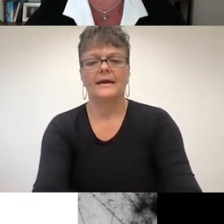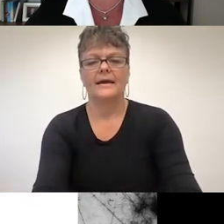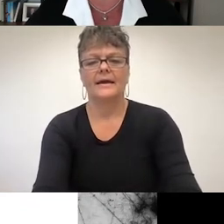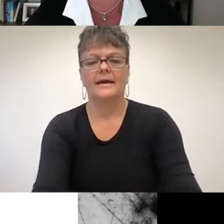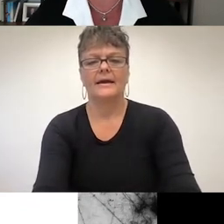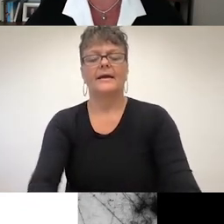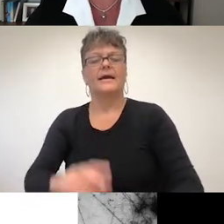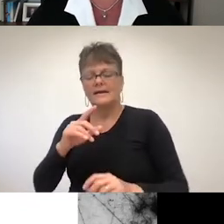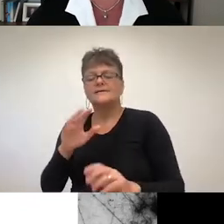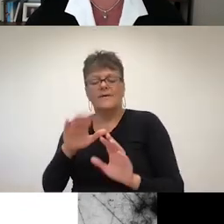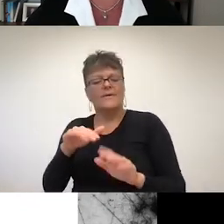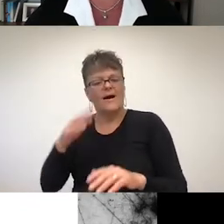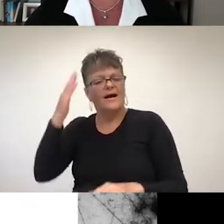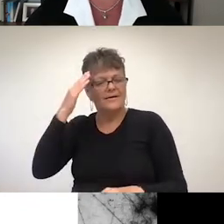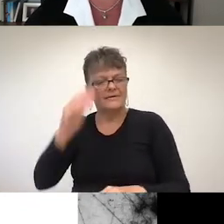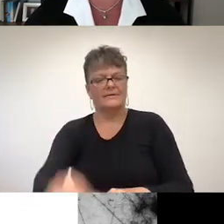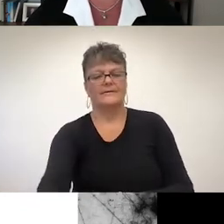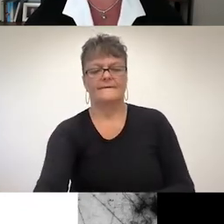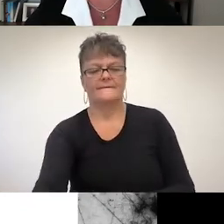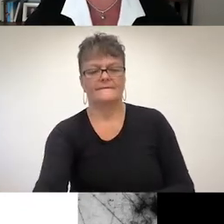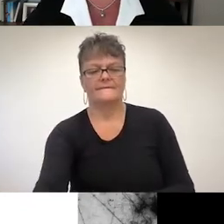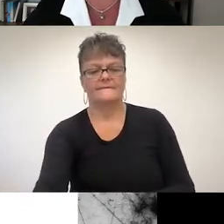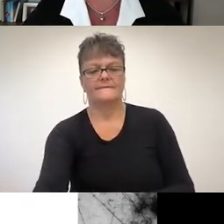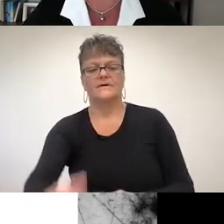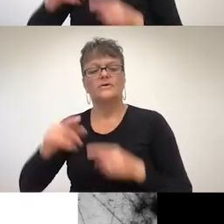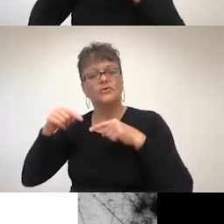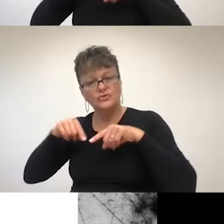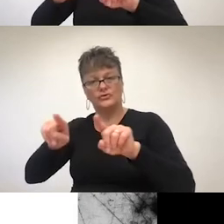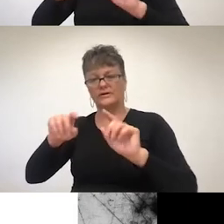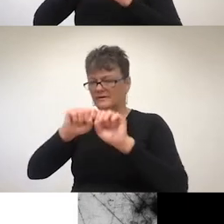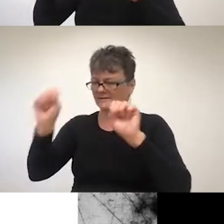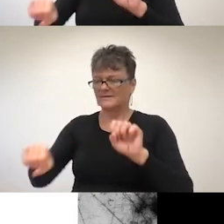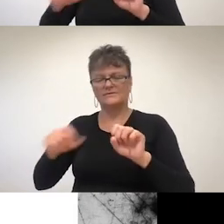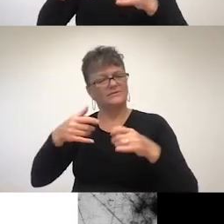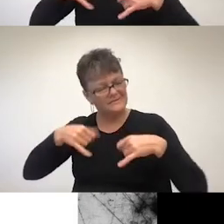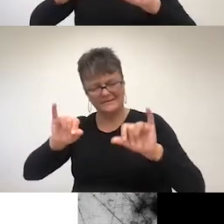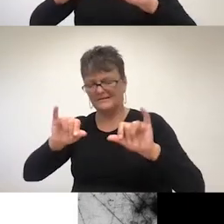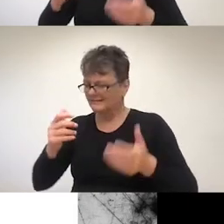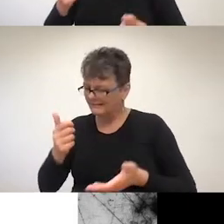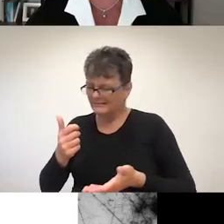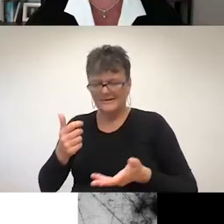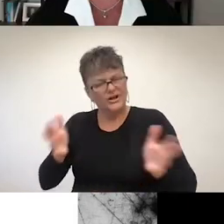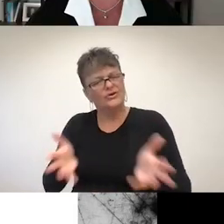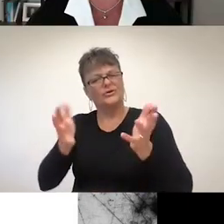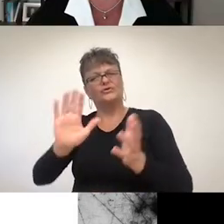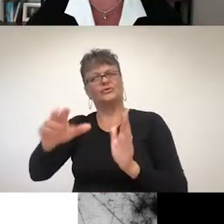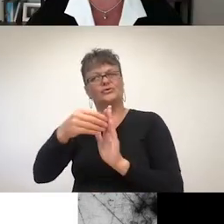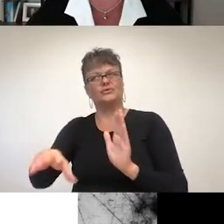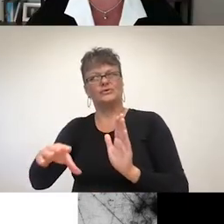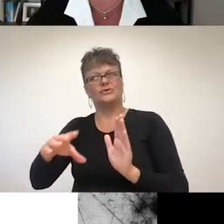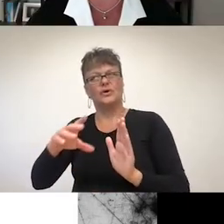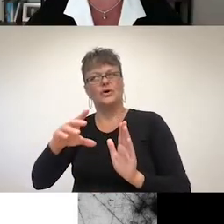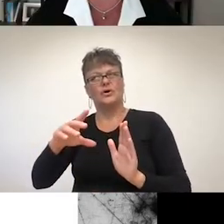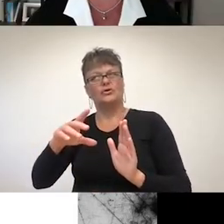help your students get to know you. But throughout the term, I would encourage you to keep helping your students get to know you, because the research shows that is